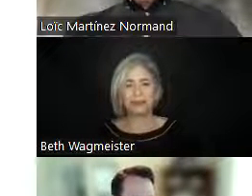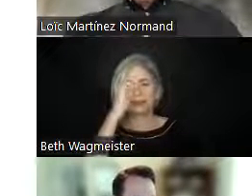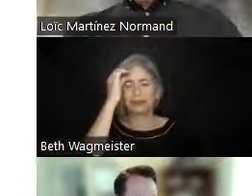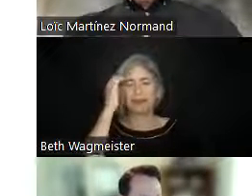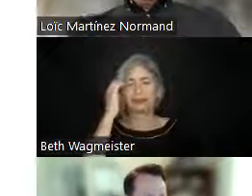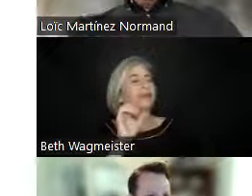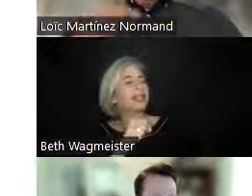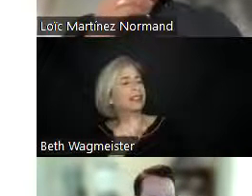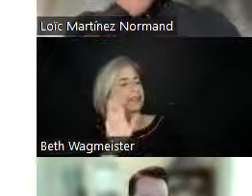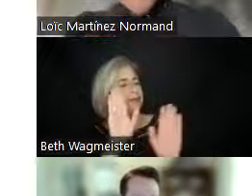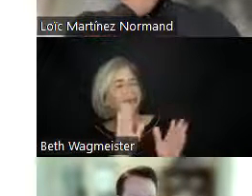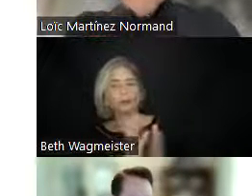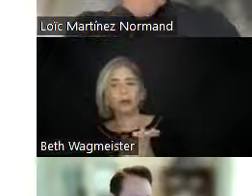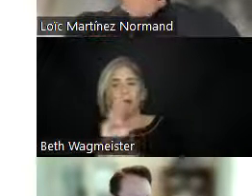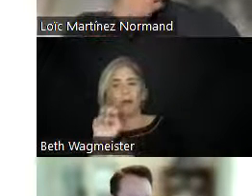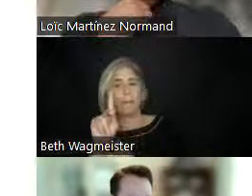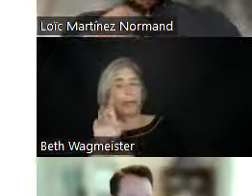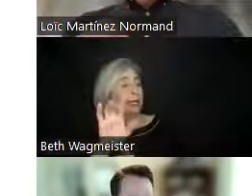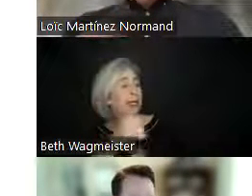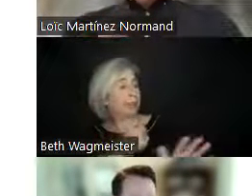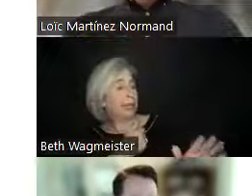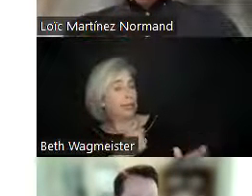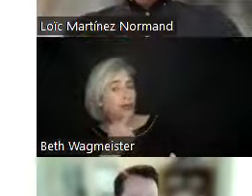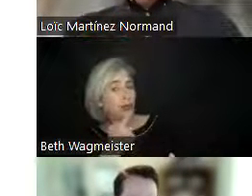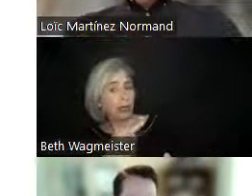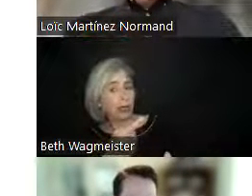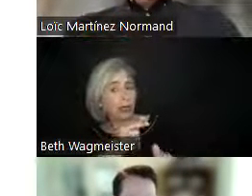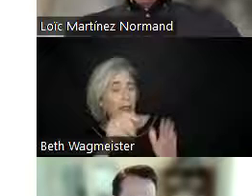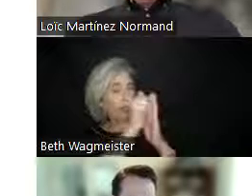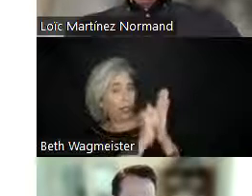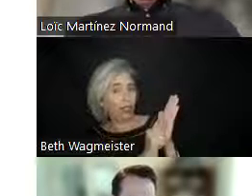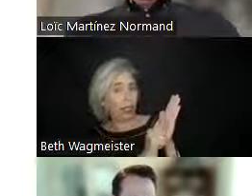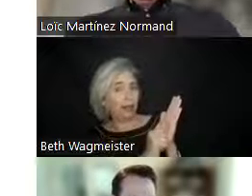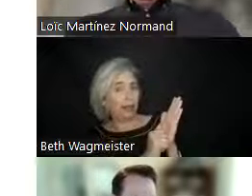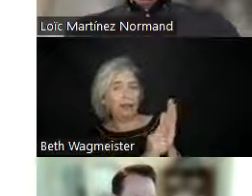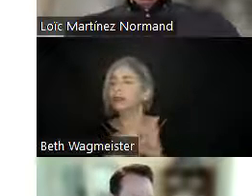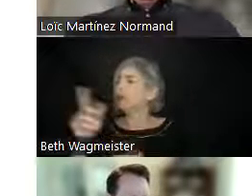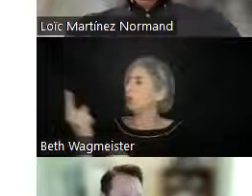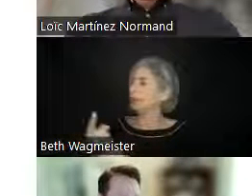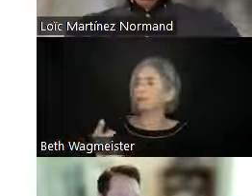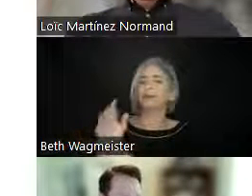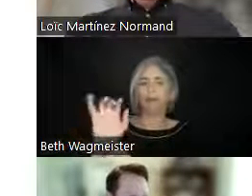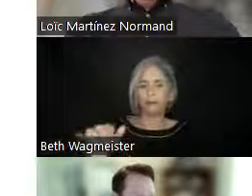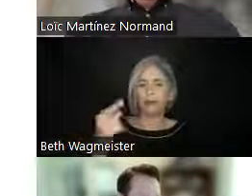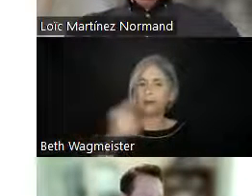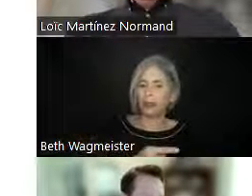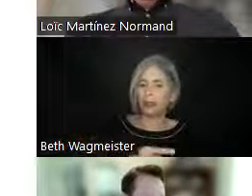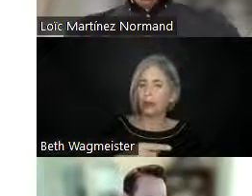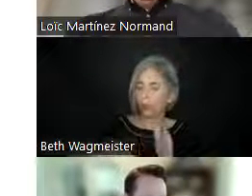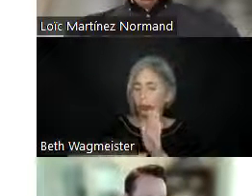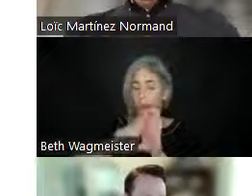Excellent. Yeah. So, Mike, you were going to give us the agenda and then I was going to jump. Sorry. So we're going to